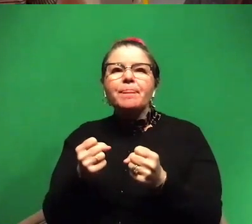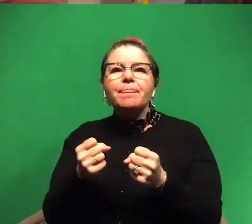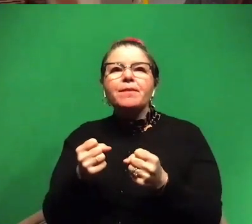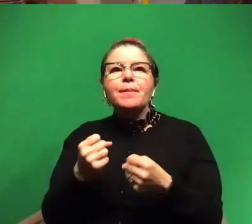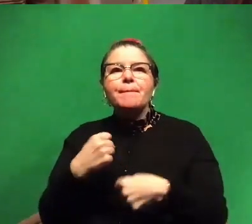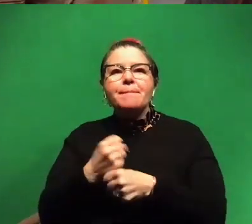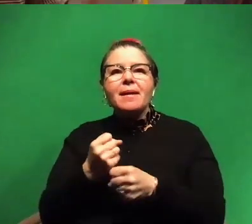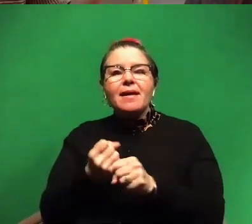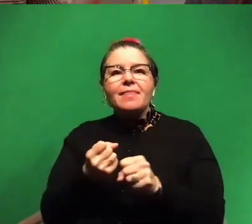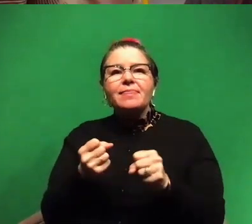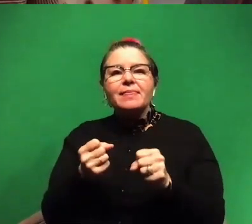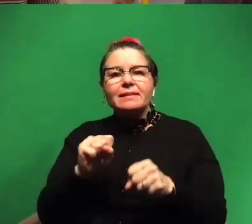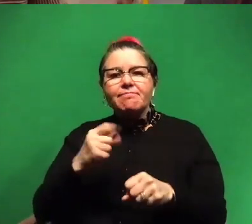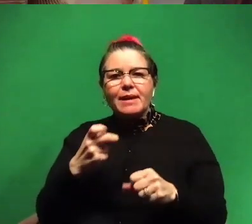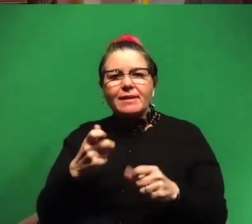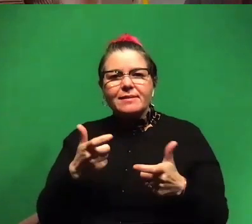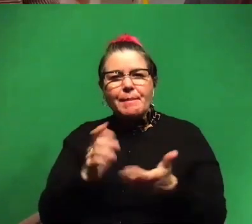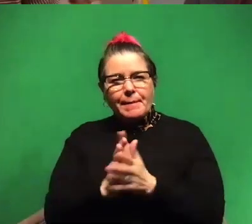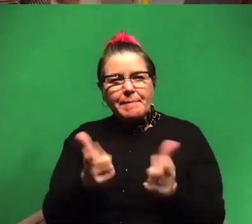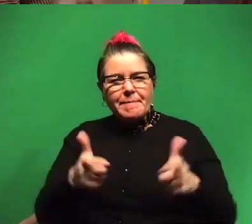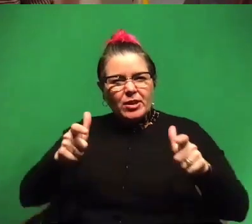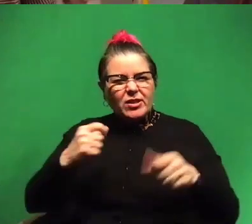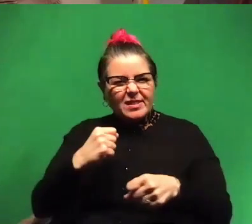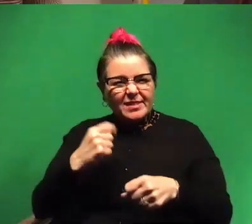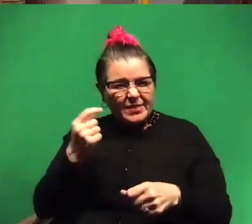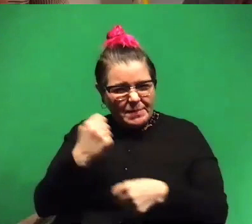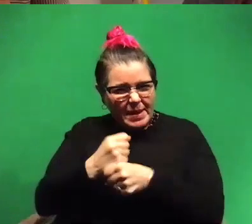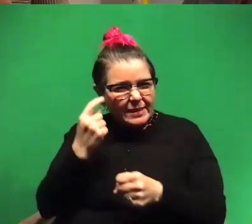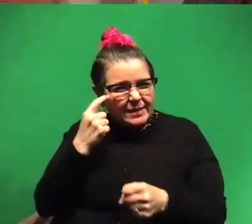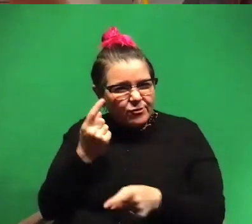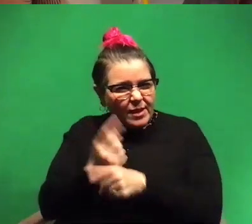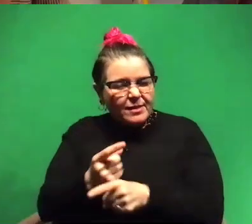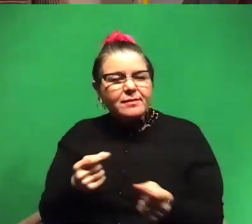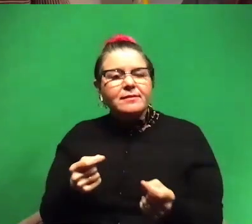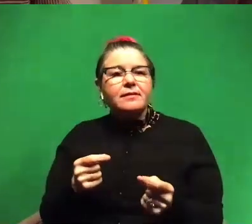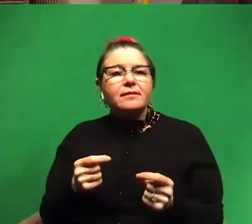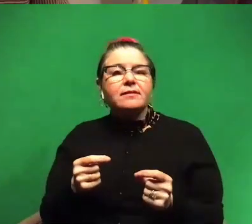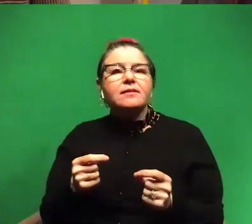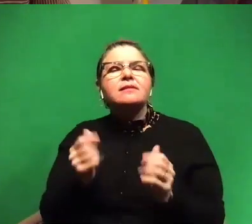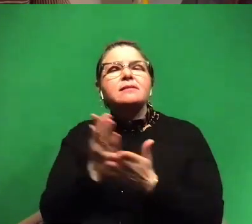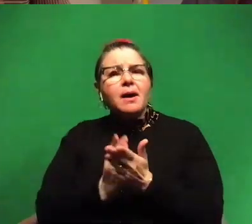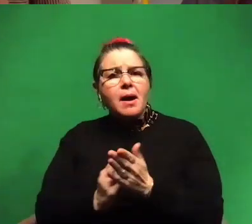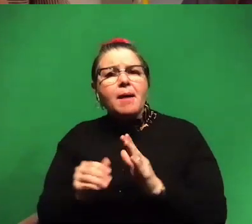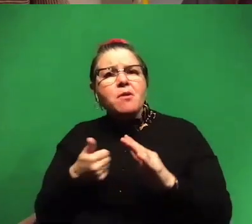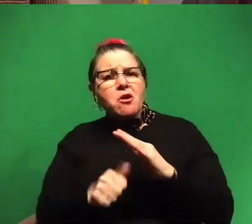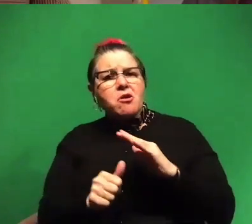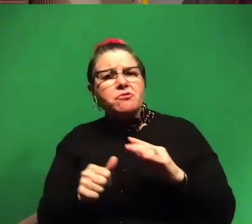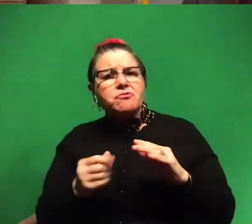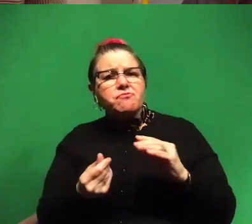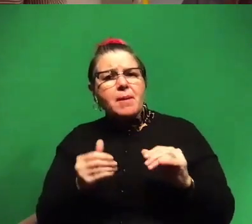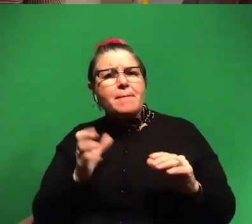amount or the space it takes up bigger, if that makes sense, right? Yeah. You can put some of it back underground